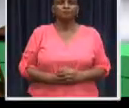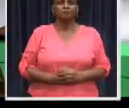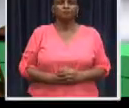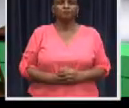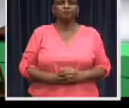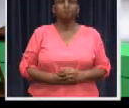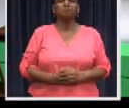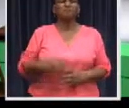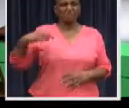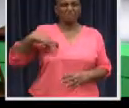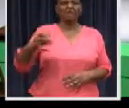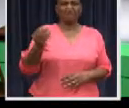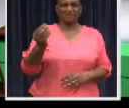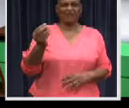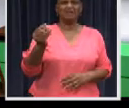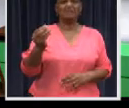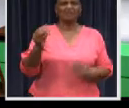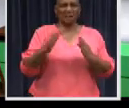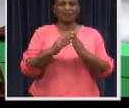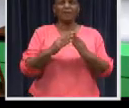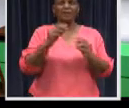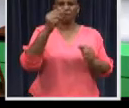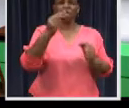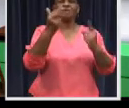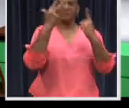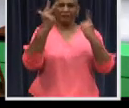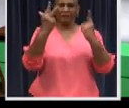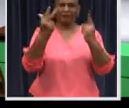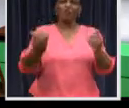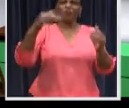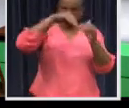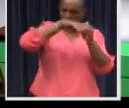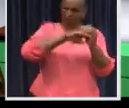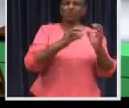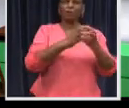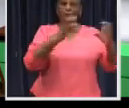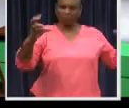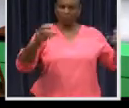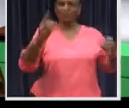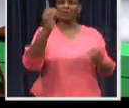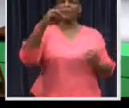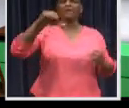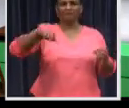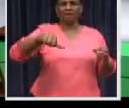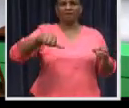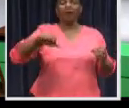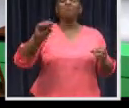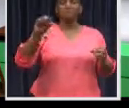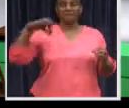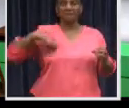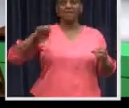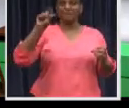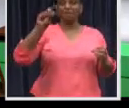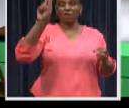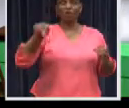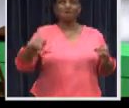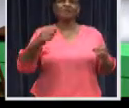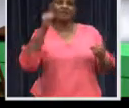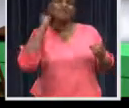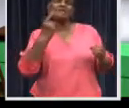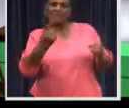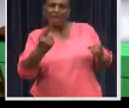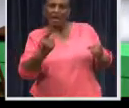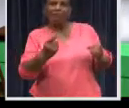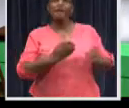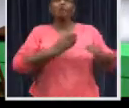The Ministry of Finance will come to Parliament in April 2018 with an additional budget. This is what Minister Gilmer